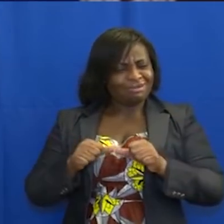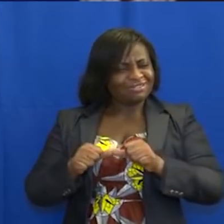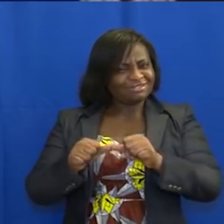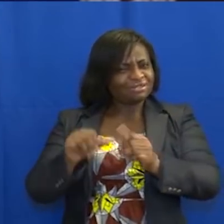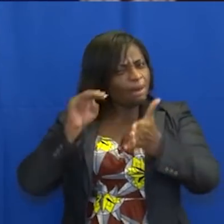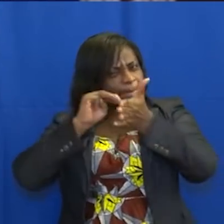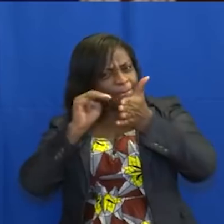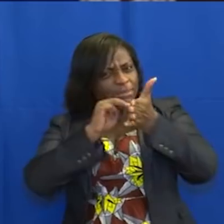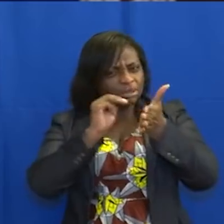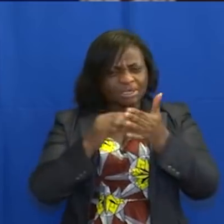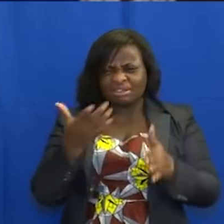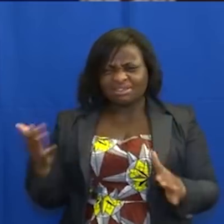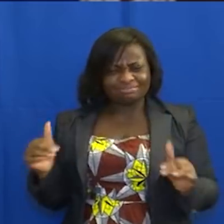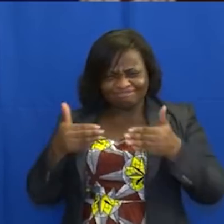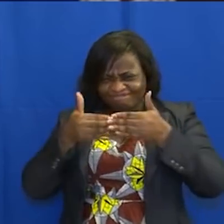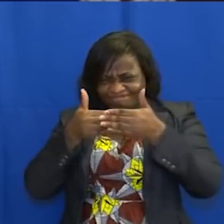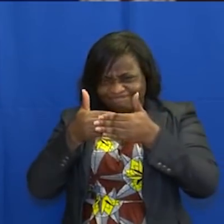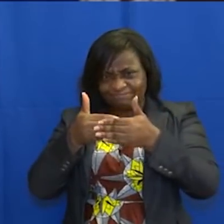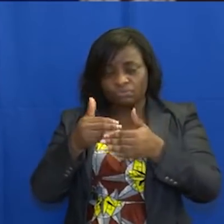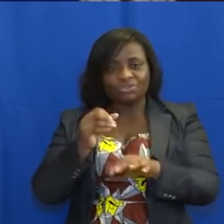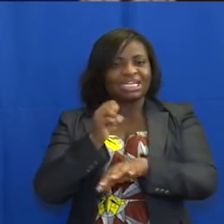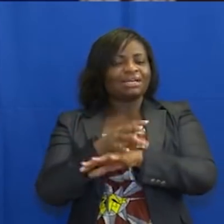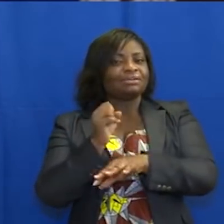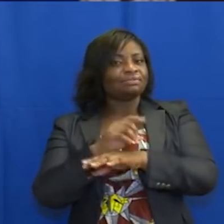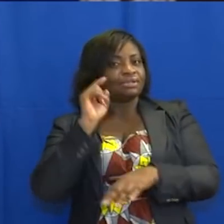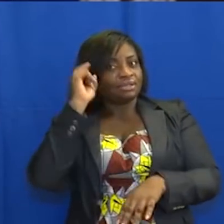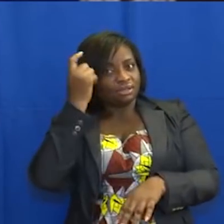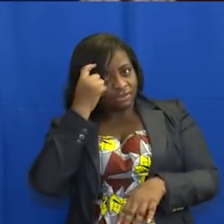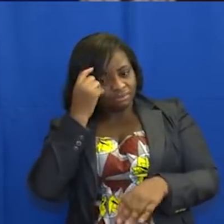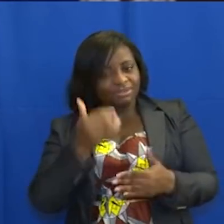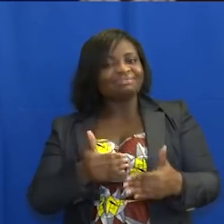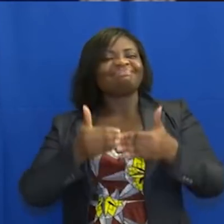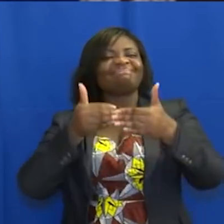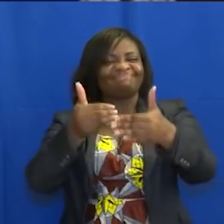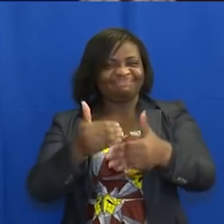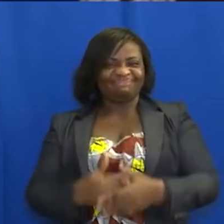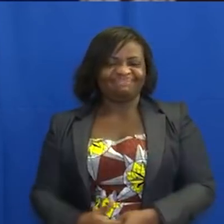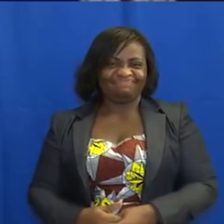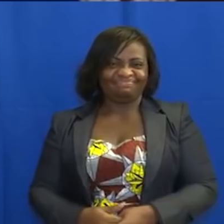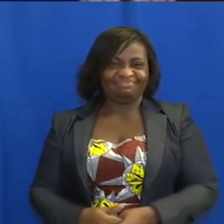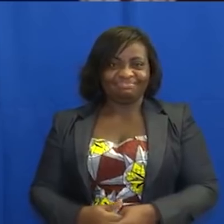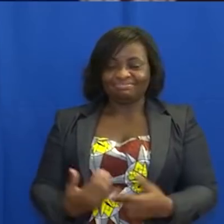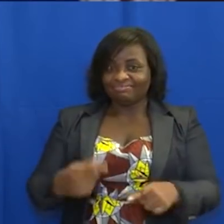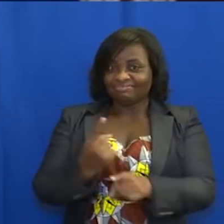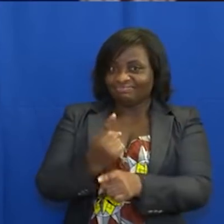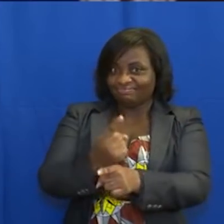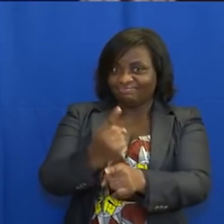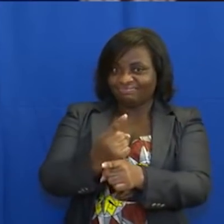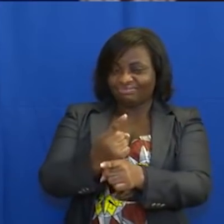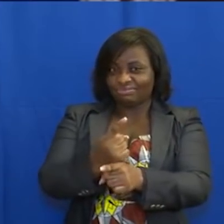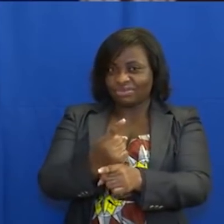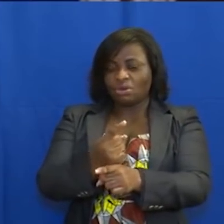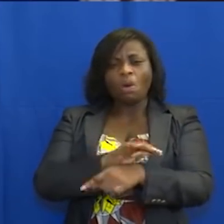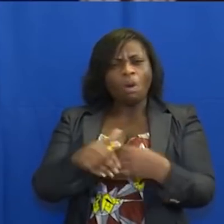continues to monitor events closely and will advise government on the way forward. Accordingly,